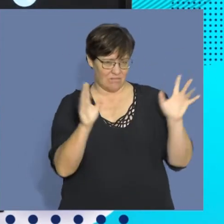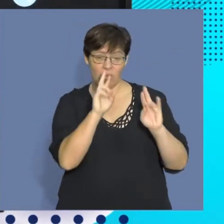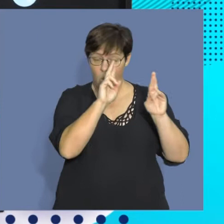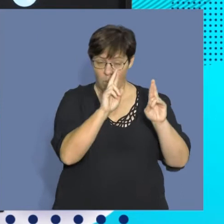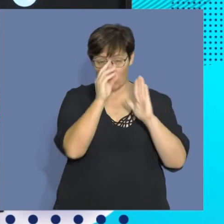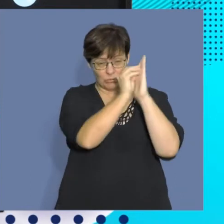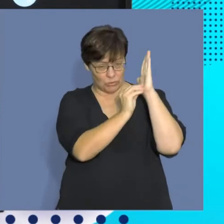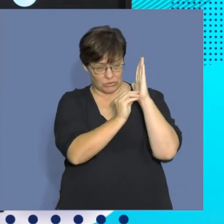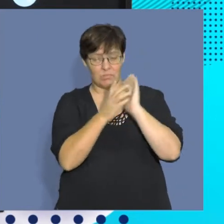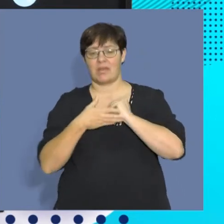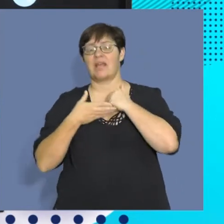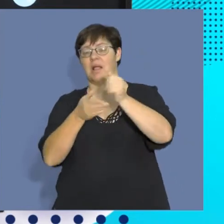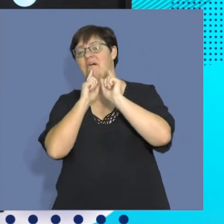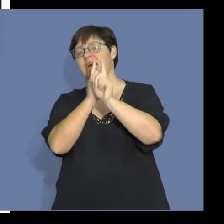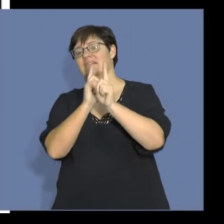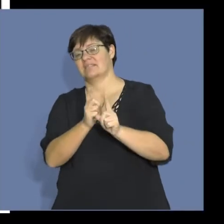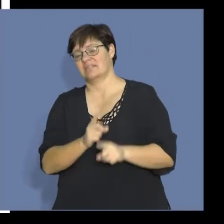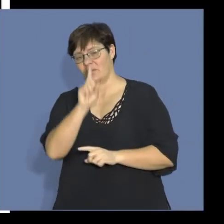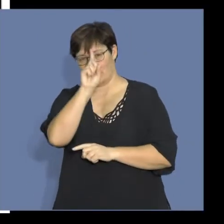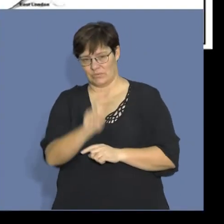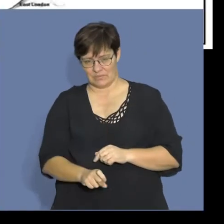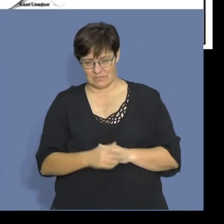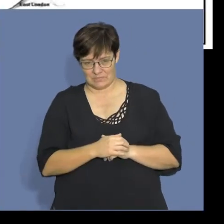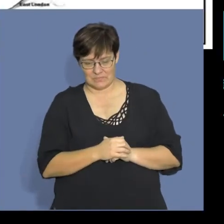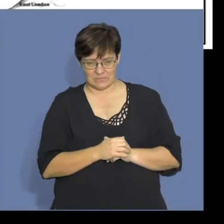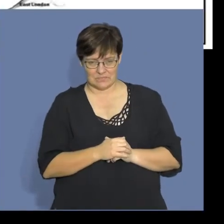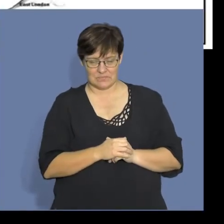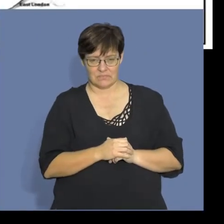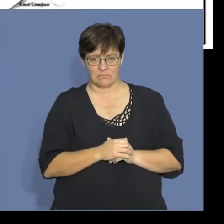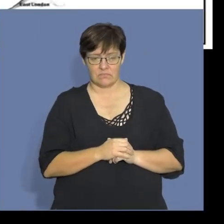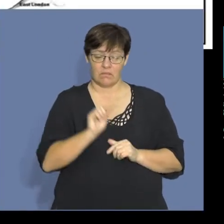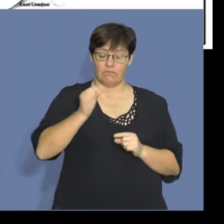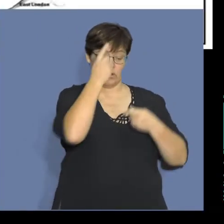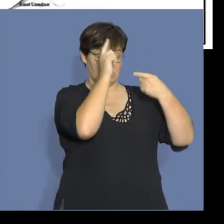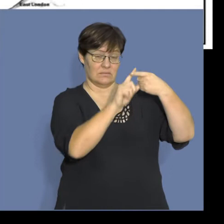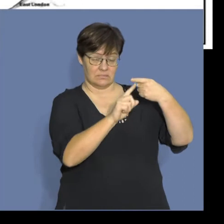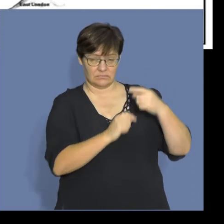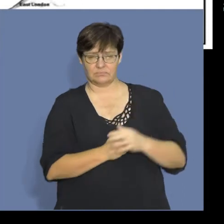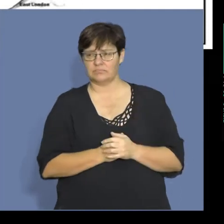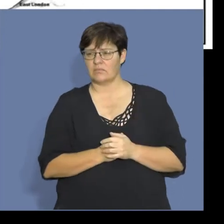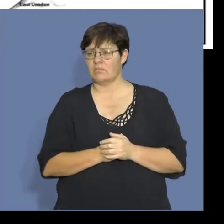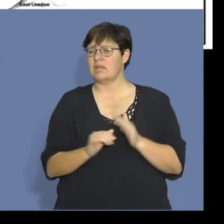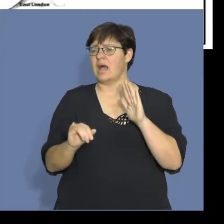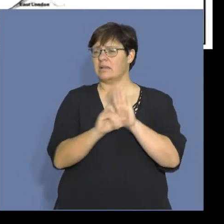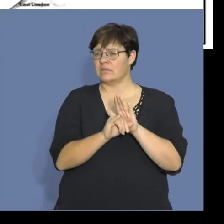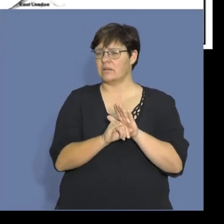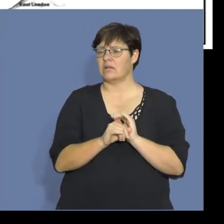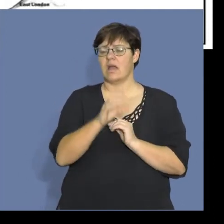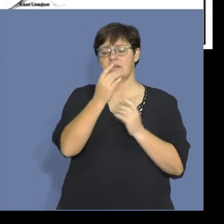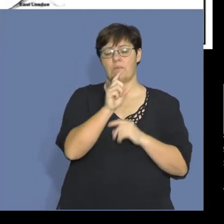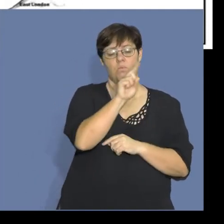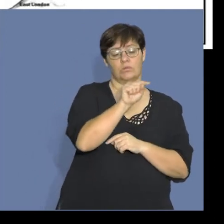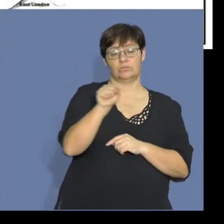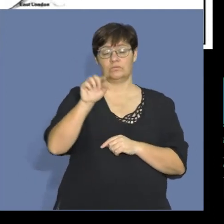and assist me in answering these questions. So the first question, we've got to identify biomes numbered 1